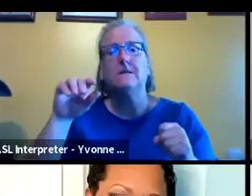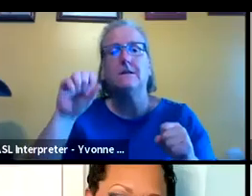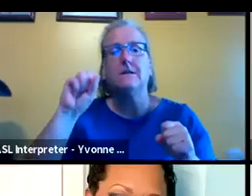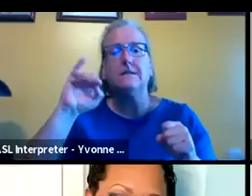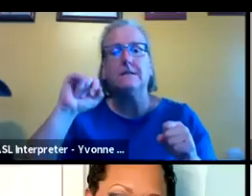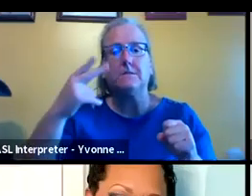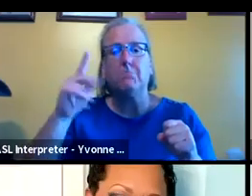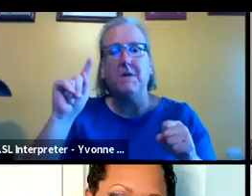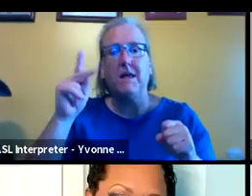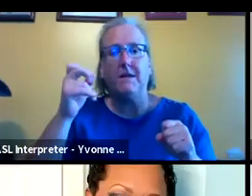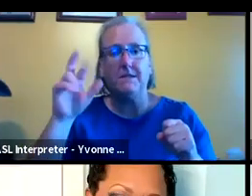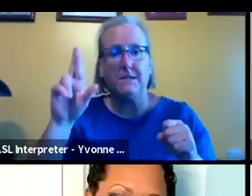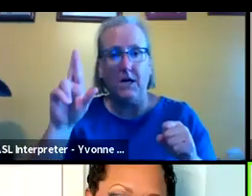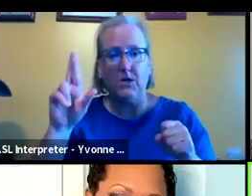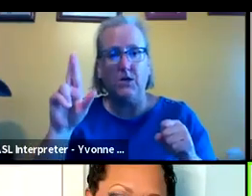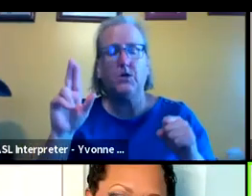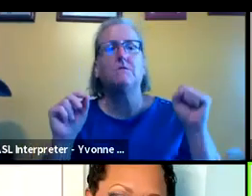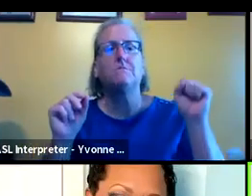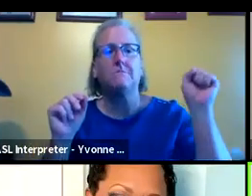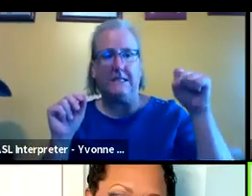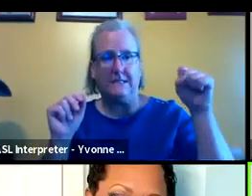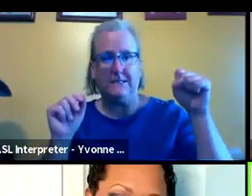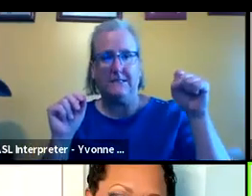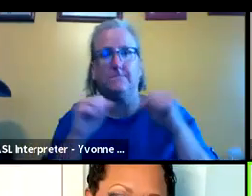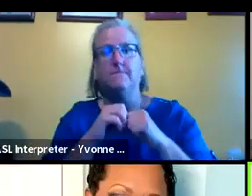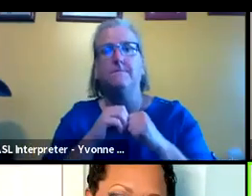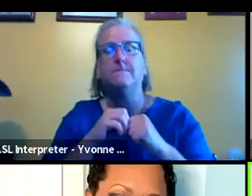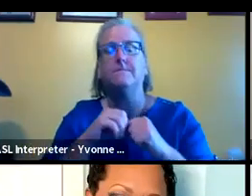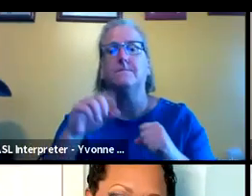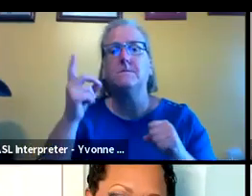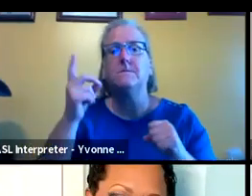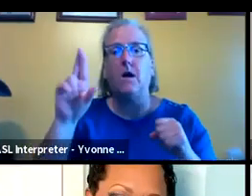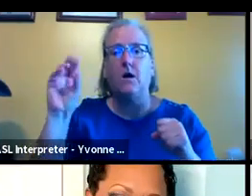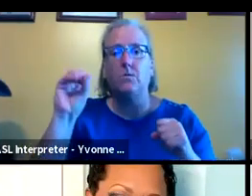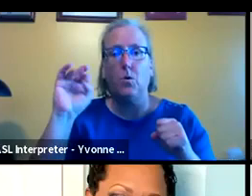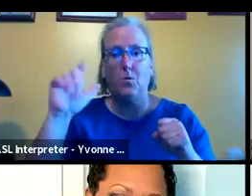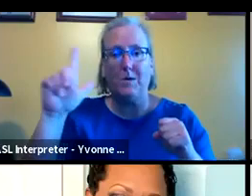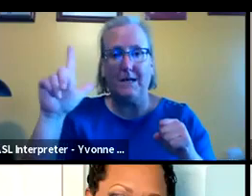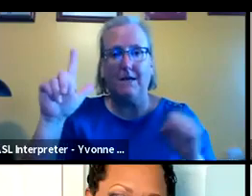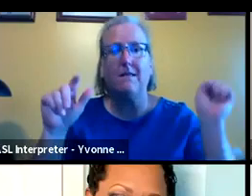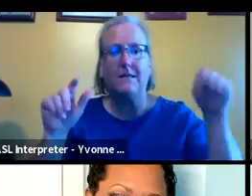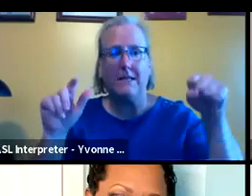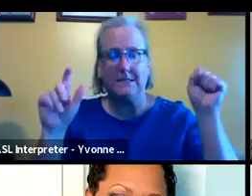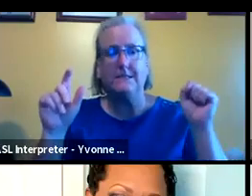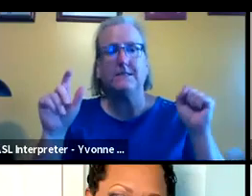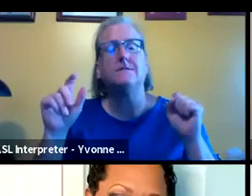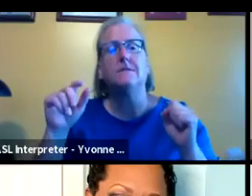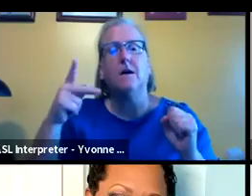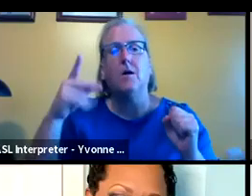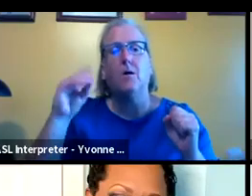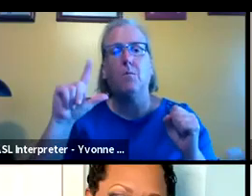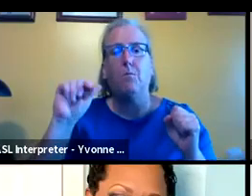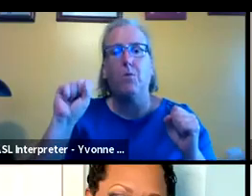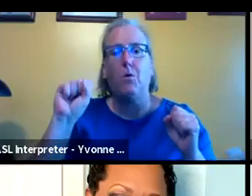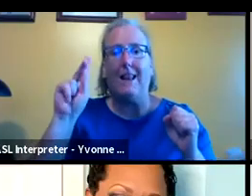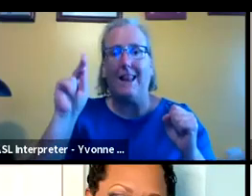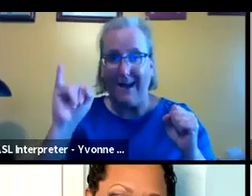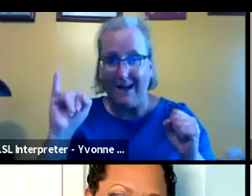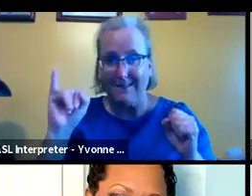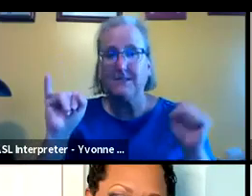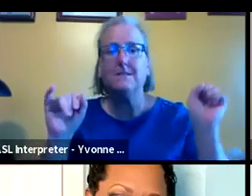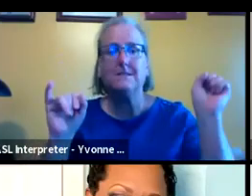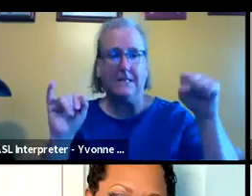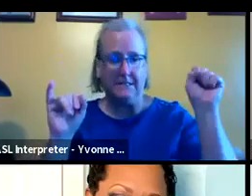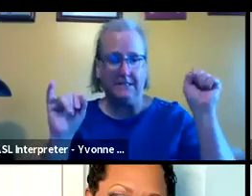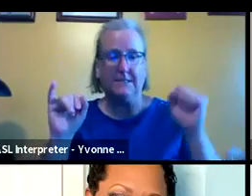Tucker. Alethea Smith Tucker, yes. Dr. O'Neill. Claire O'Neill, yes. Mr. Pulaski. Fred